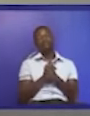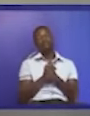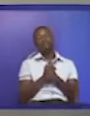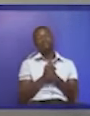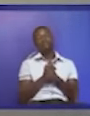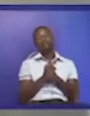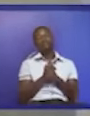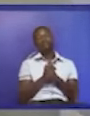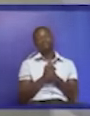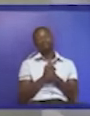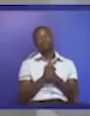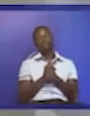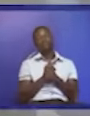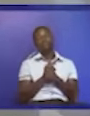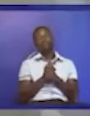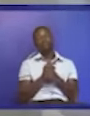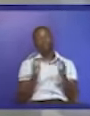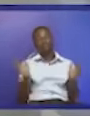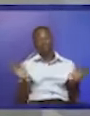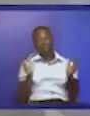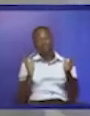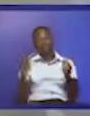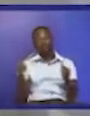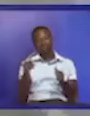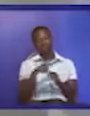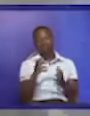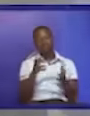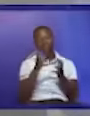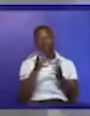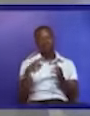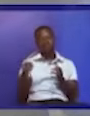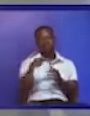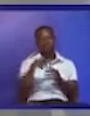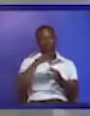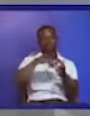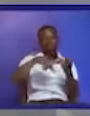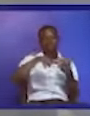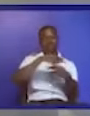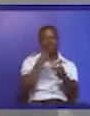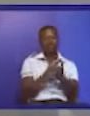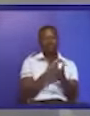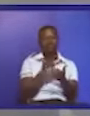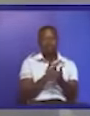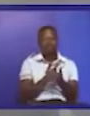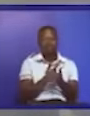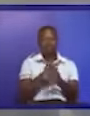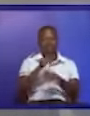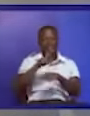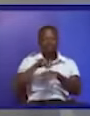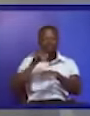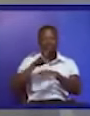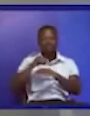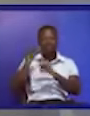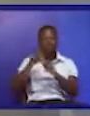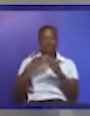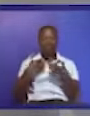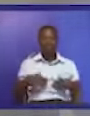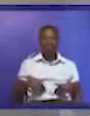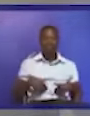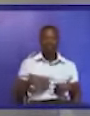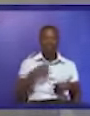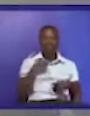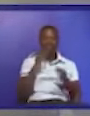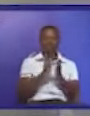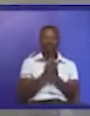By the way, let me encourage you. I want you to go around Ghana and call everybody you can find. Tell them fire